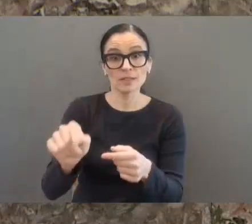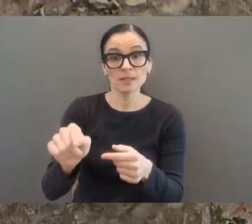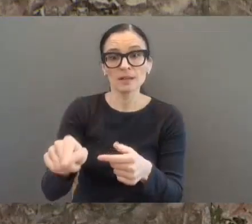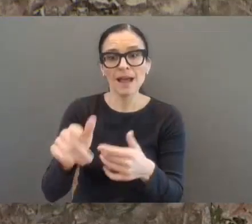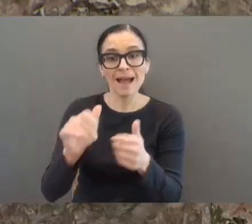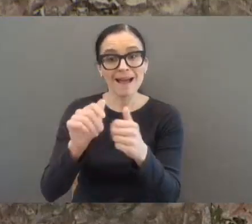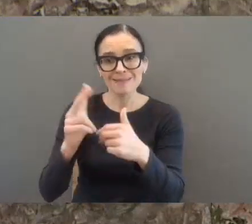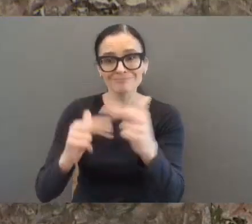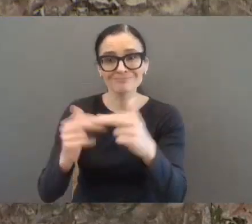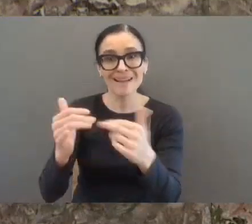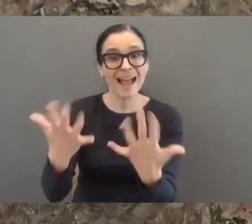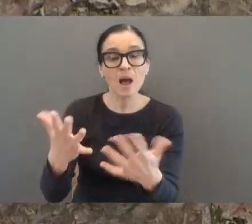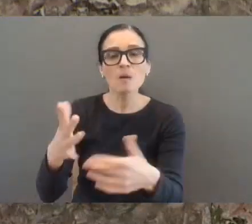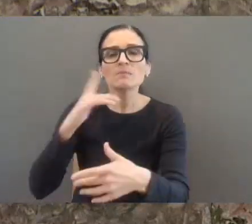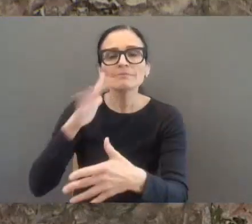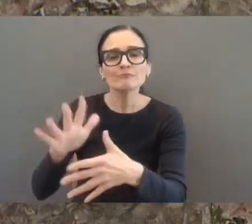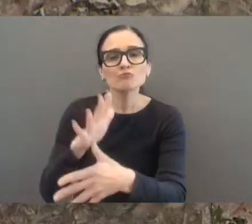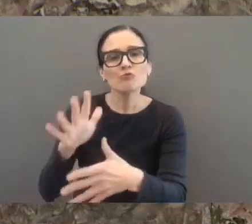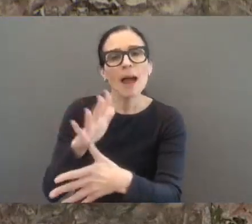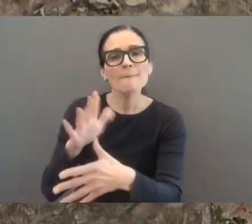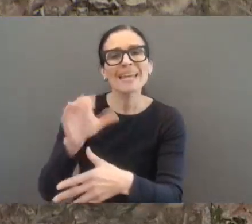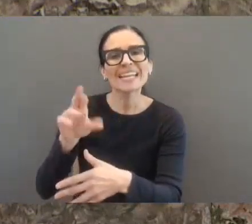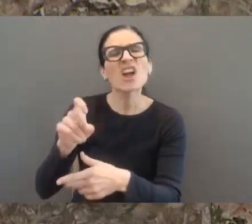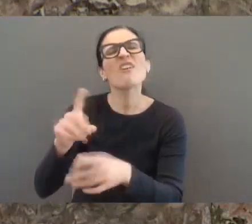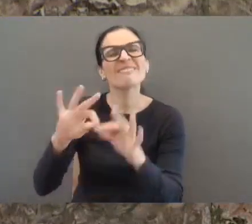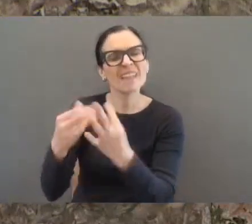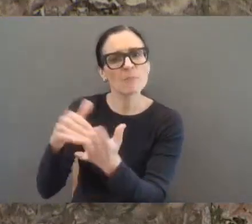We're going to continue to do it, and we're not going to stop.